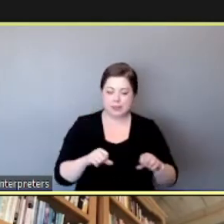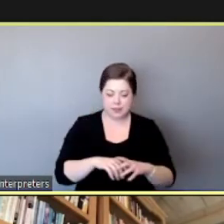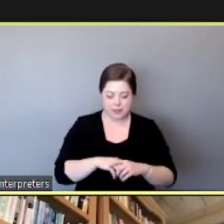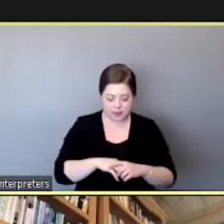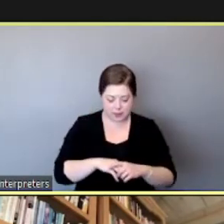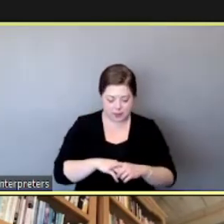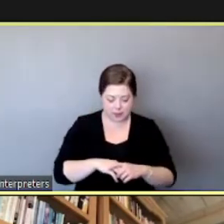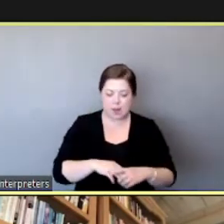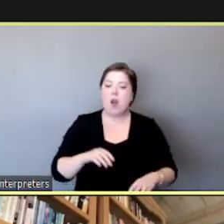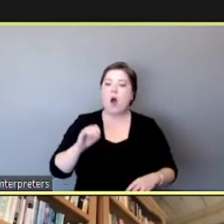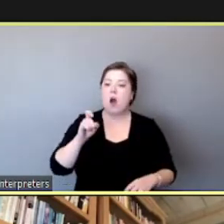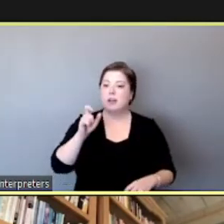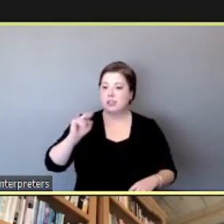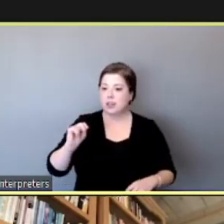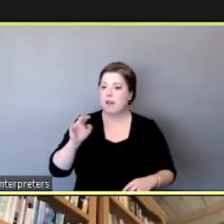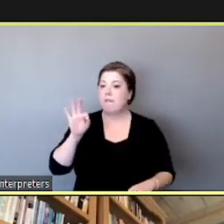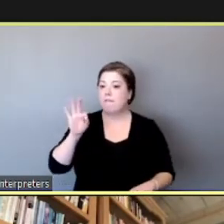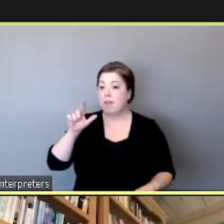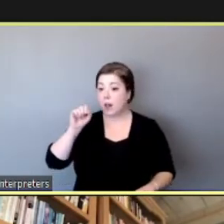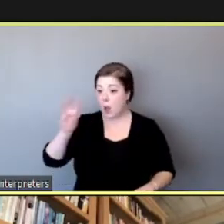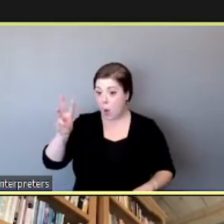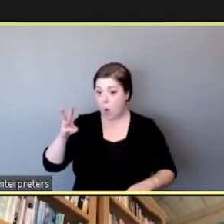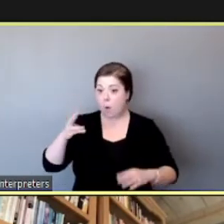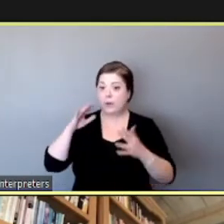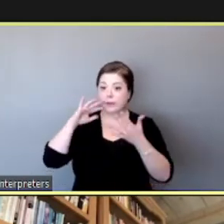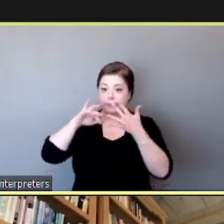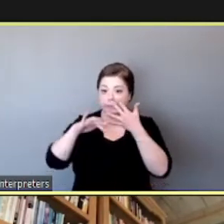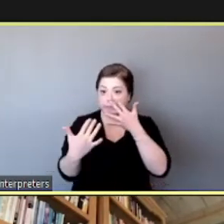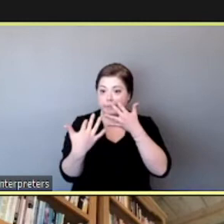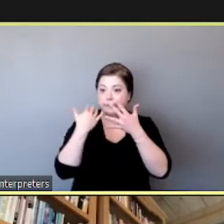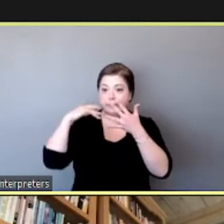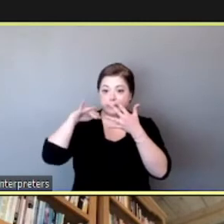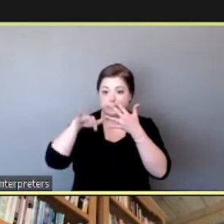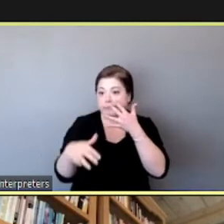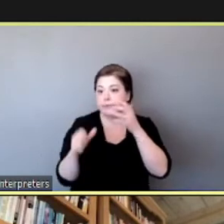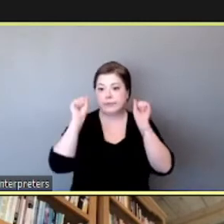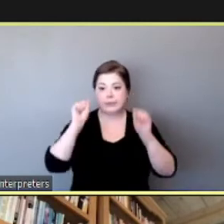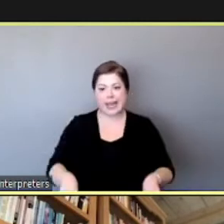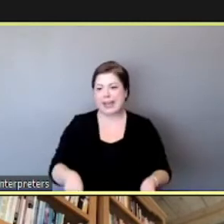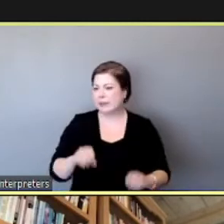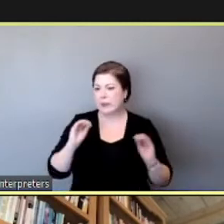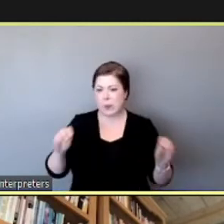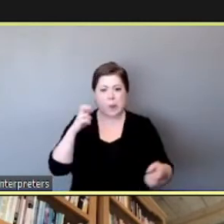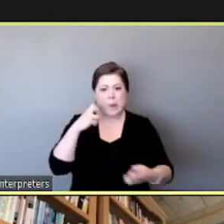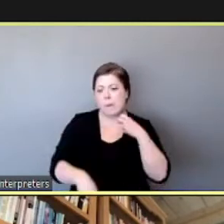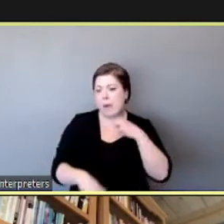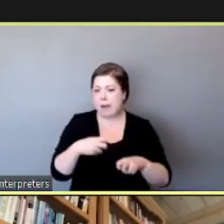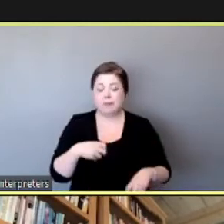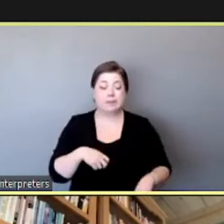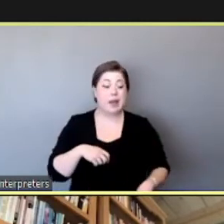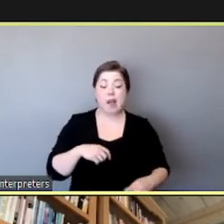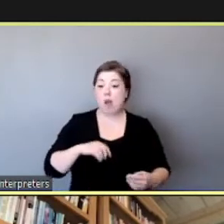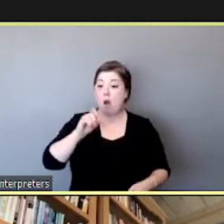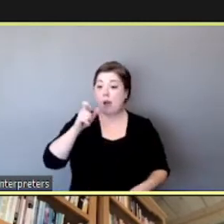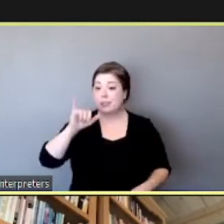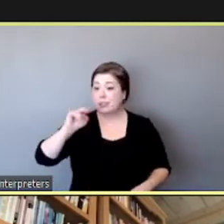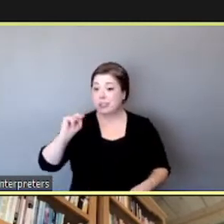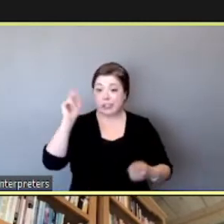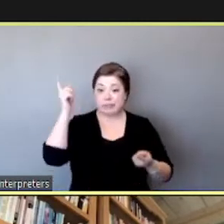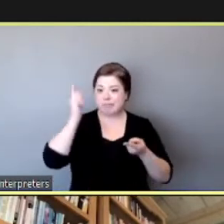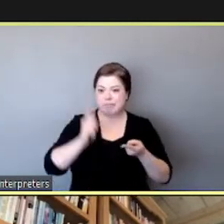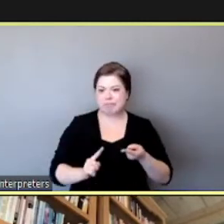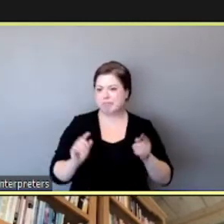That's hard to say. Freely flows through the mask and is not an issue, and no drop in oxygen levels have been